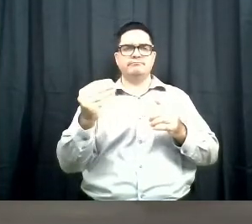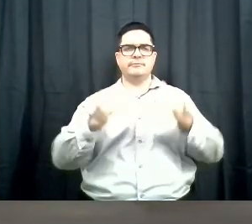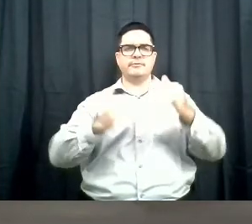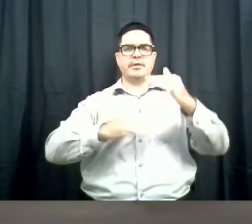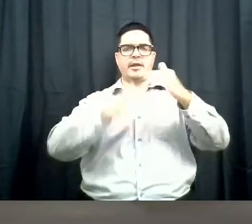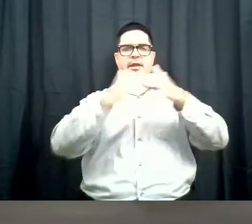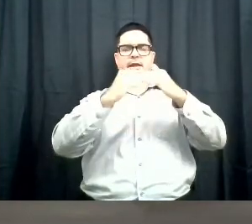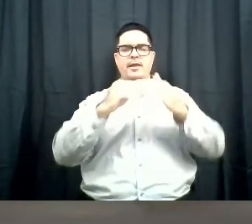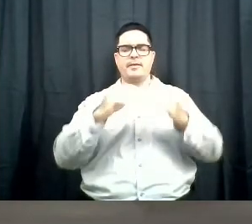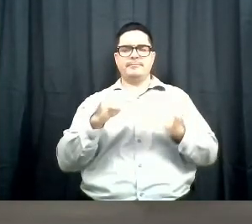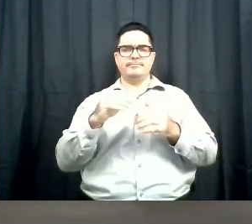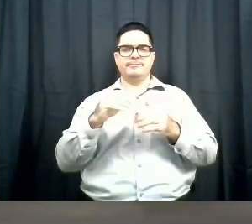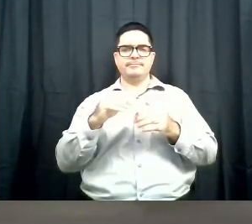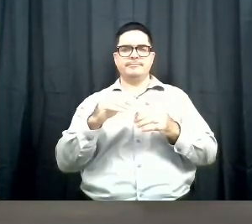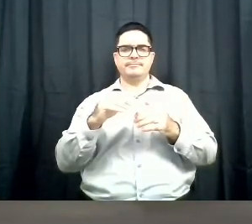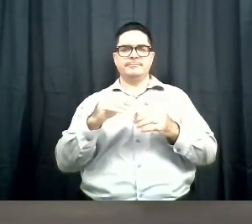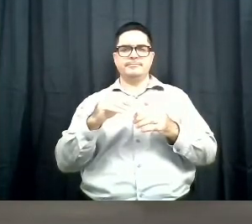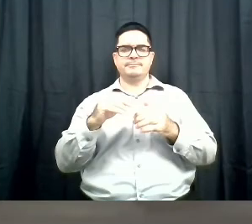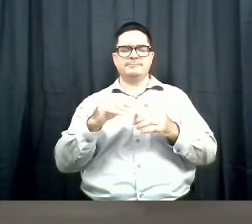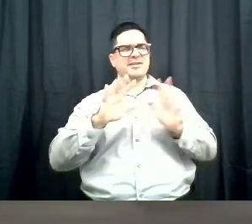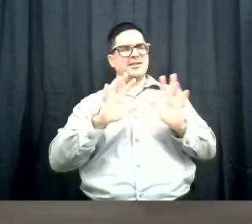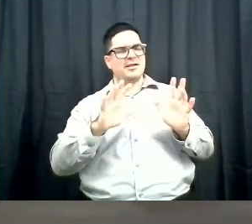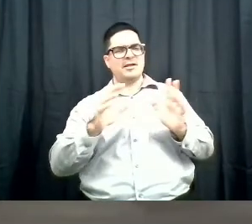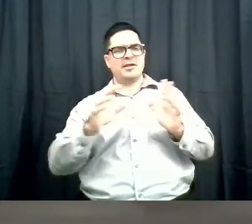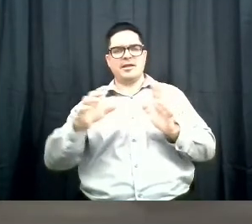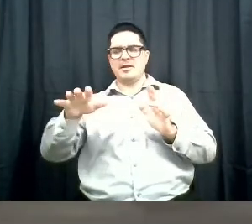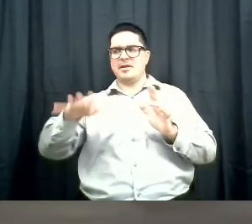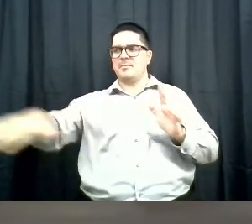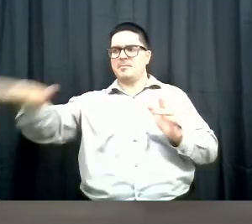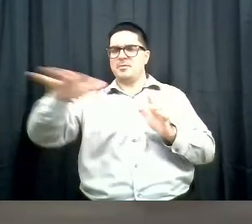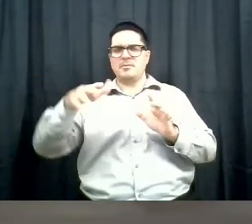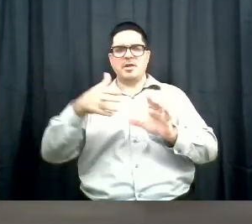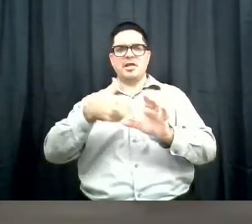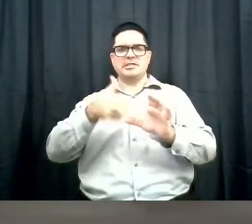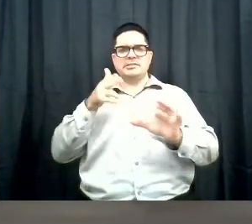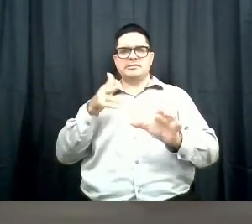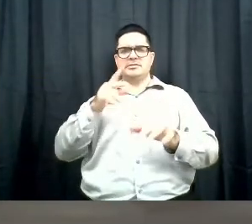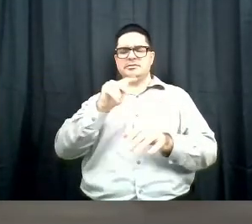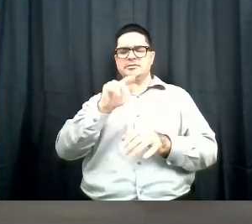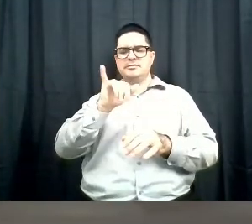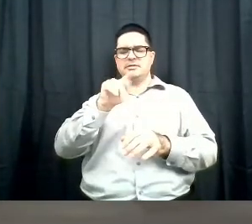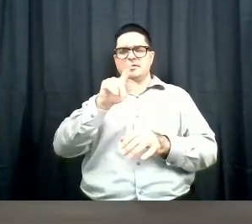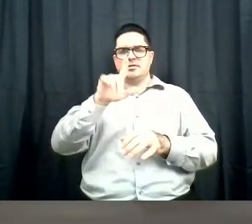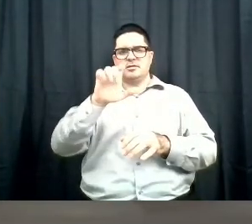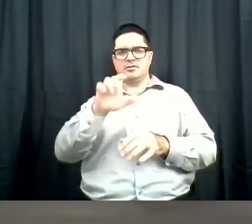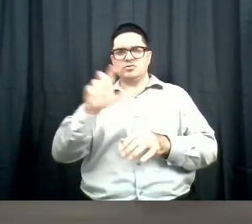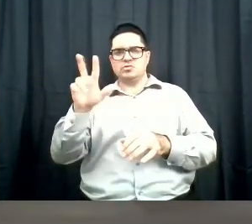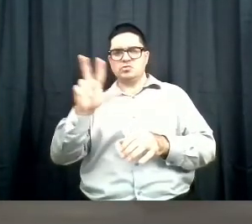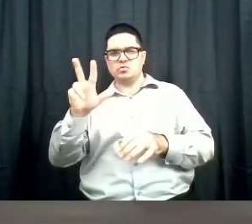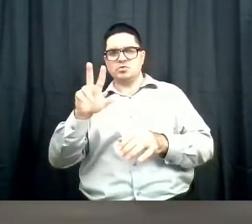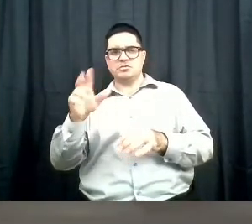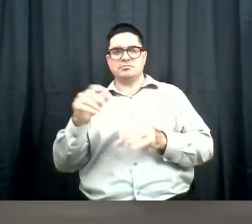debt claims. Wouldn't this allow the Commonwealth to exit Title III with zero debt?